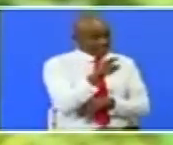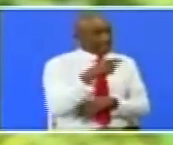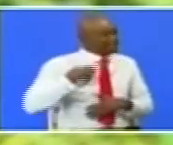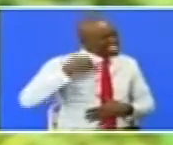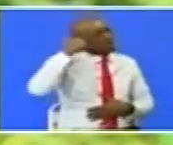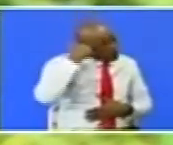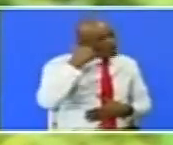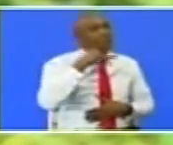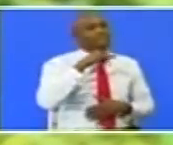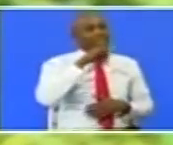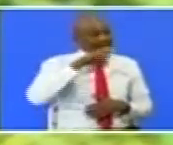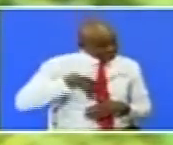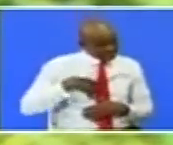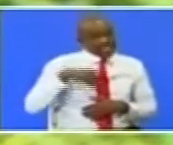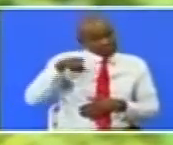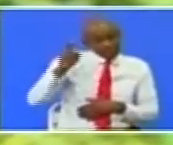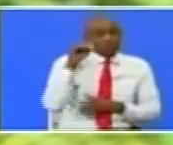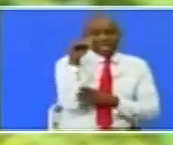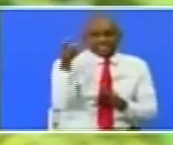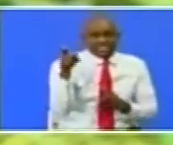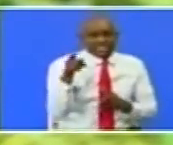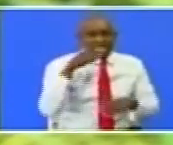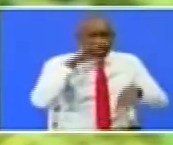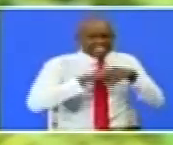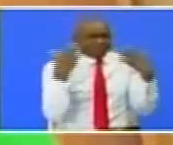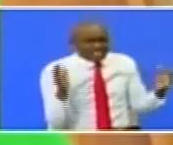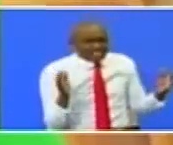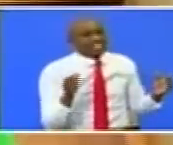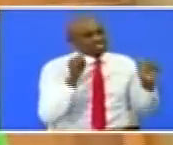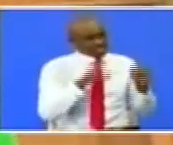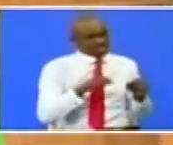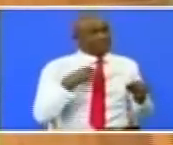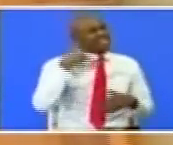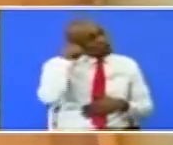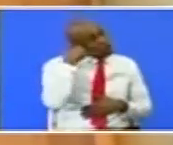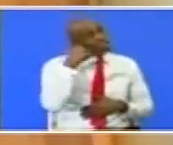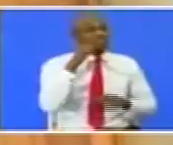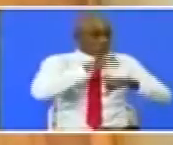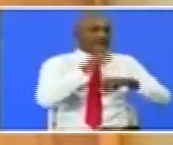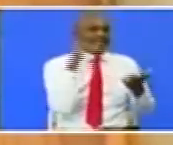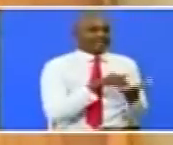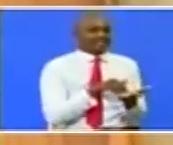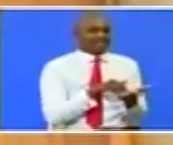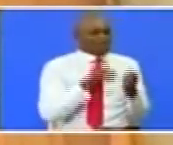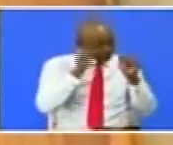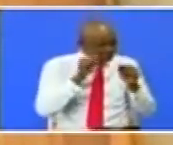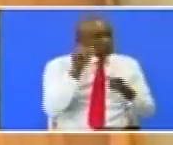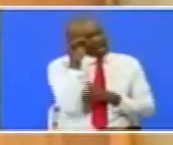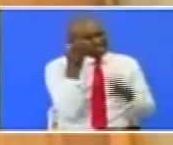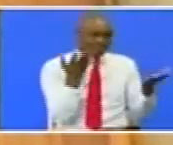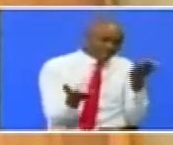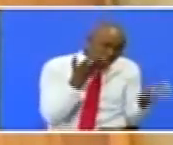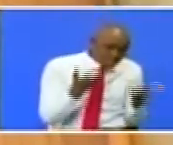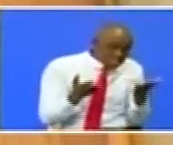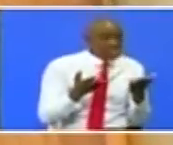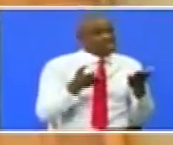the parent of that student who told me, in fact, they were told there's 3 vacancies. Again, I called the school just to check maybe